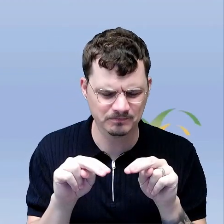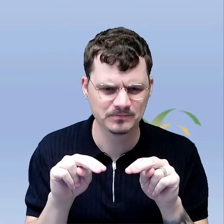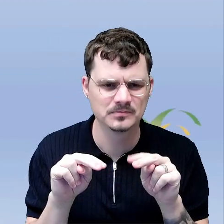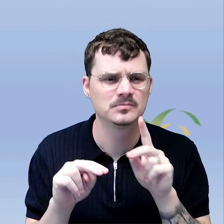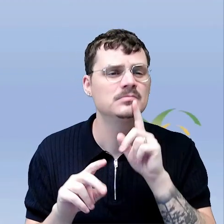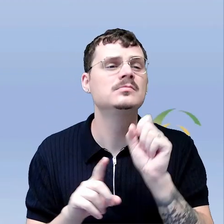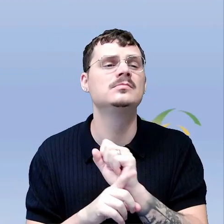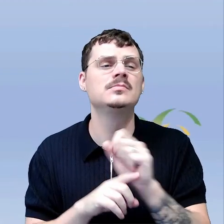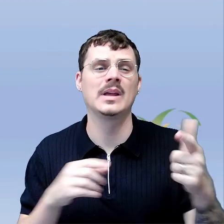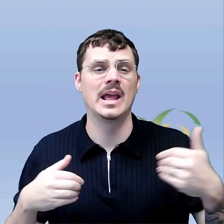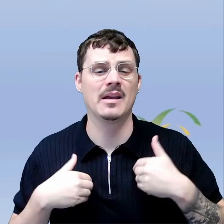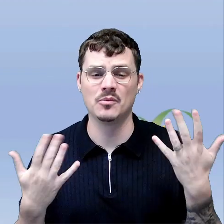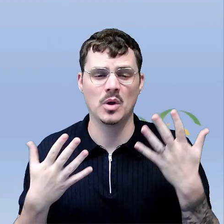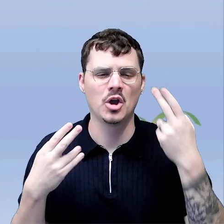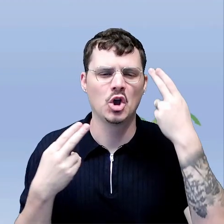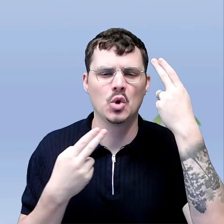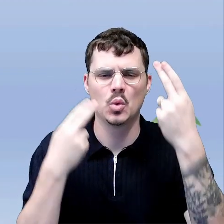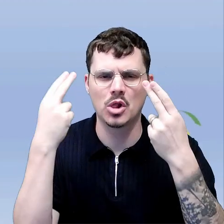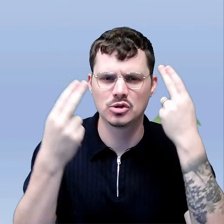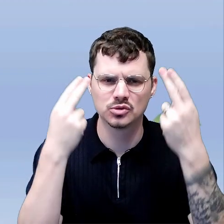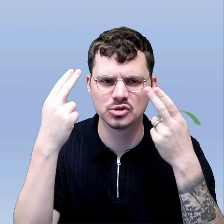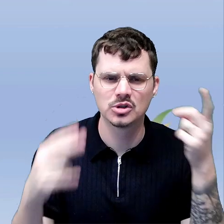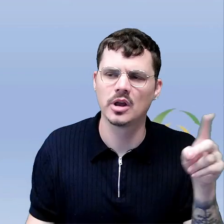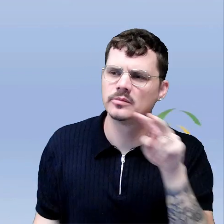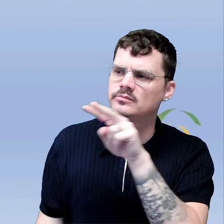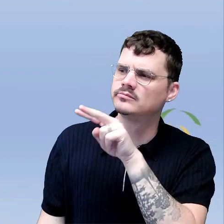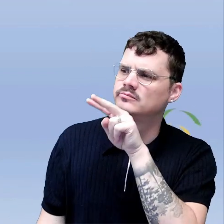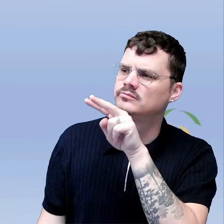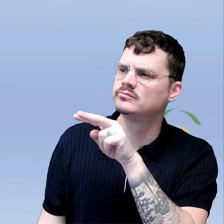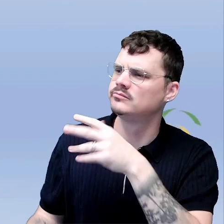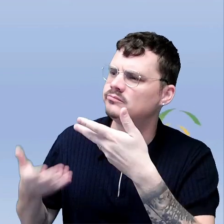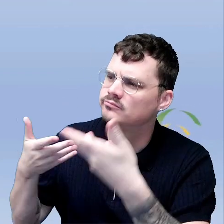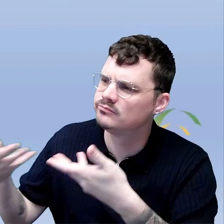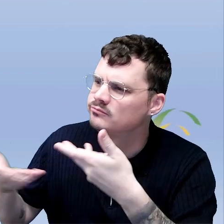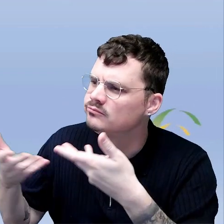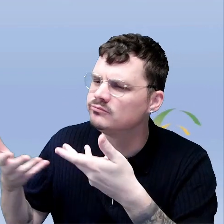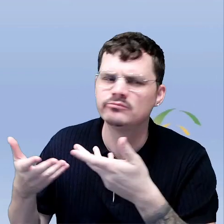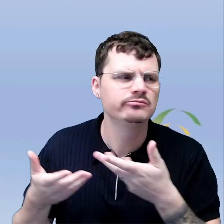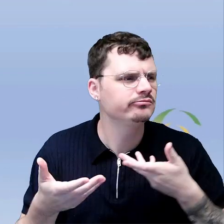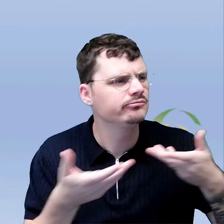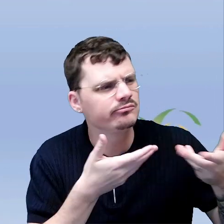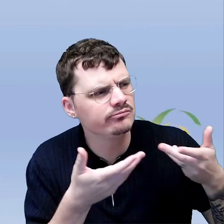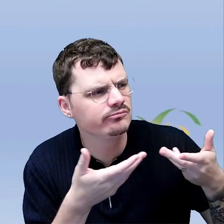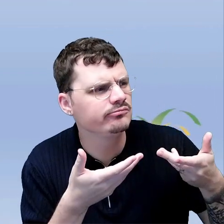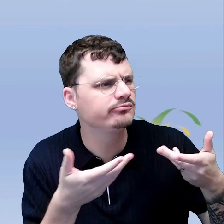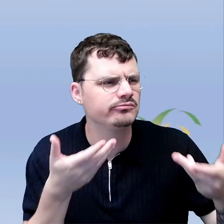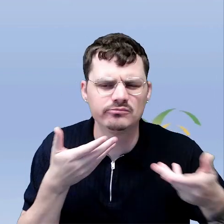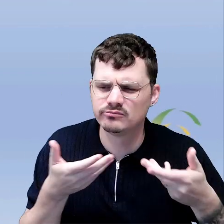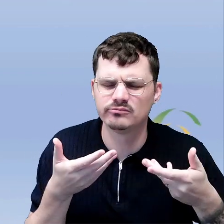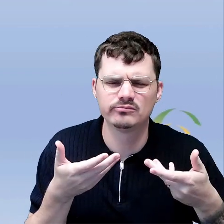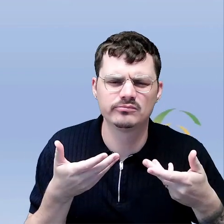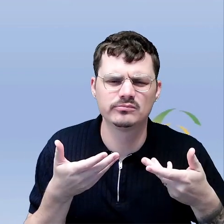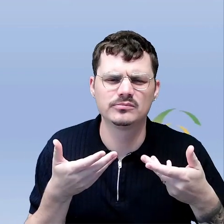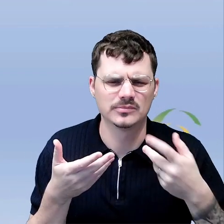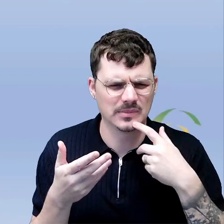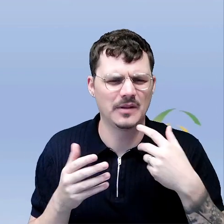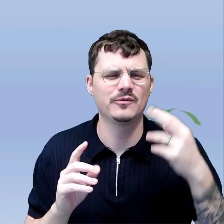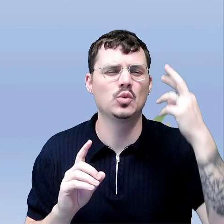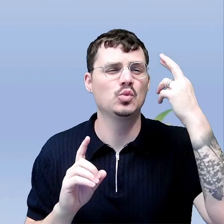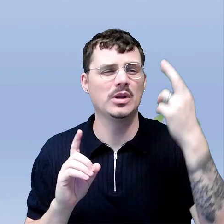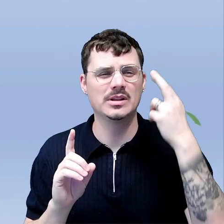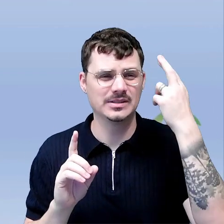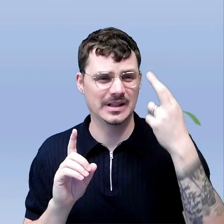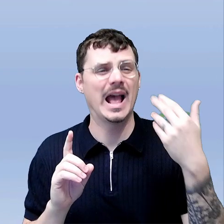bunch of hallucinations. You know, looking at the empty spaces, interacting, scared, responding. There's a lot of reasons people